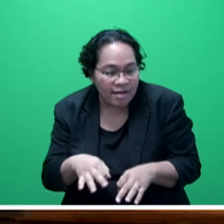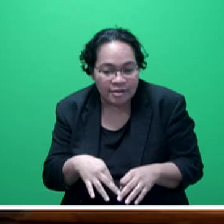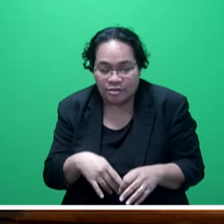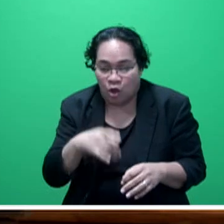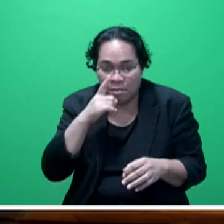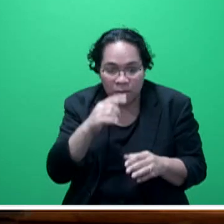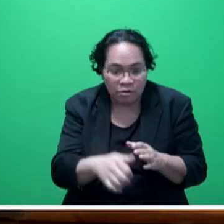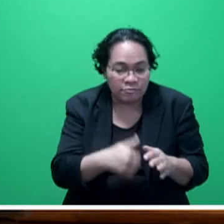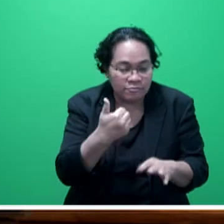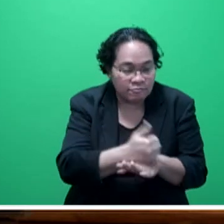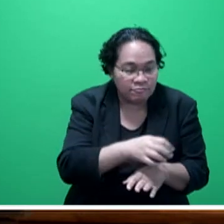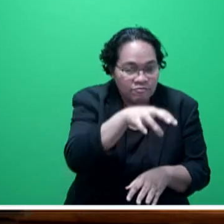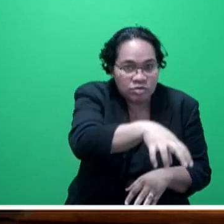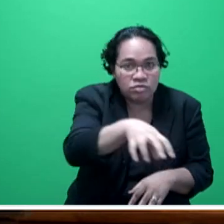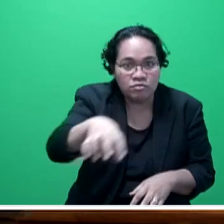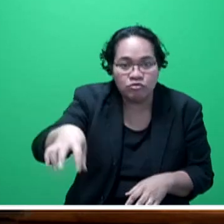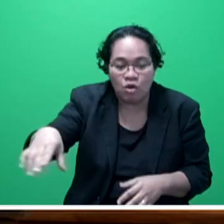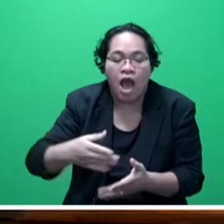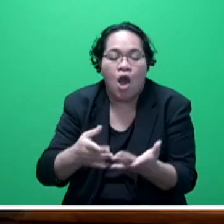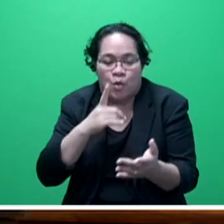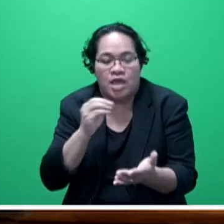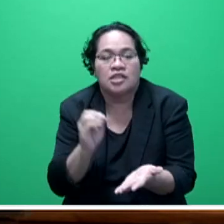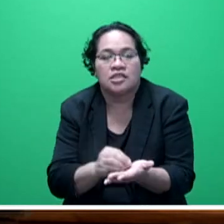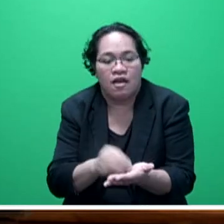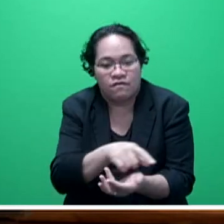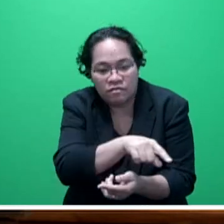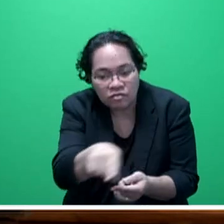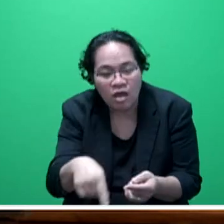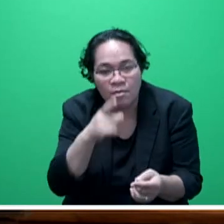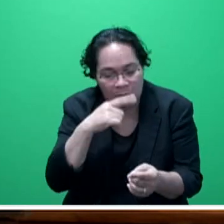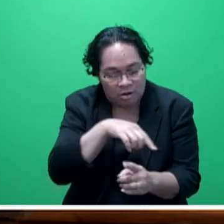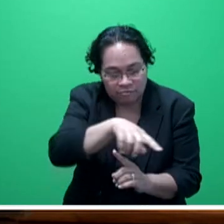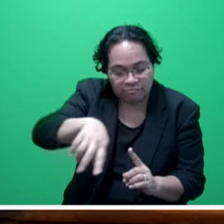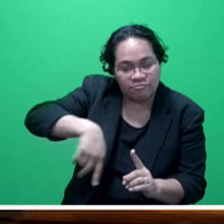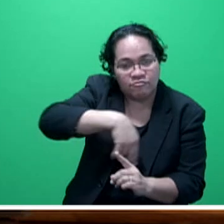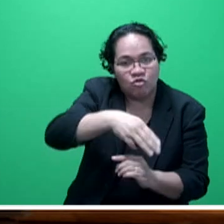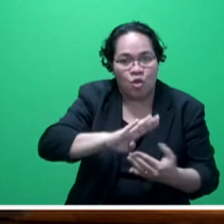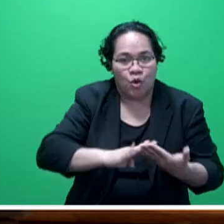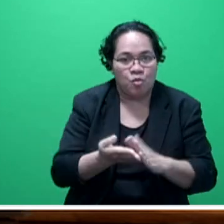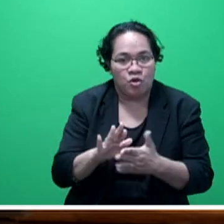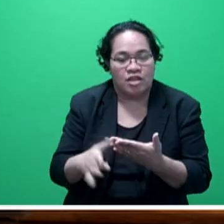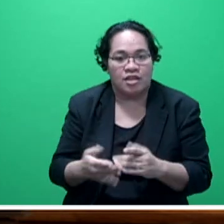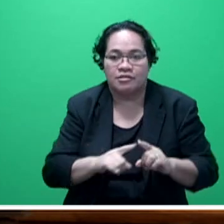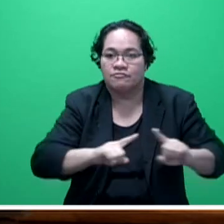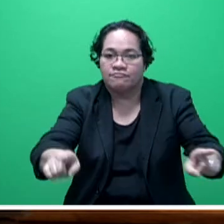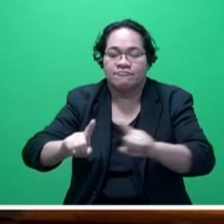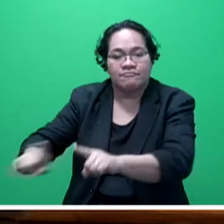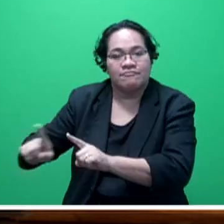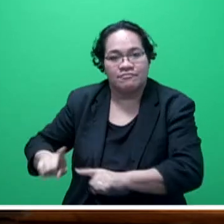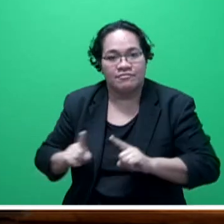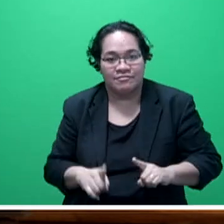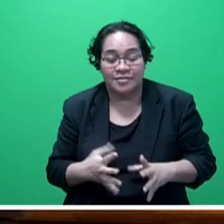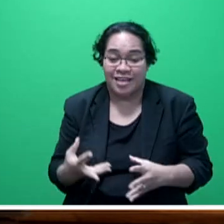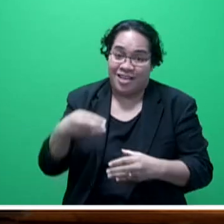the 14 provinces and districts throughout remote rural communities in Fiji. Also